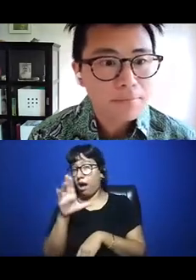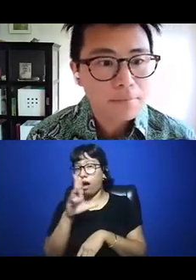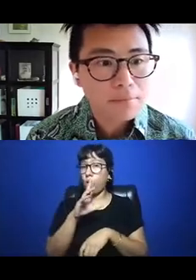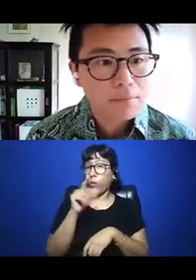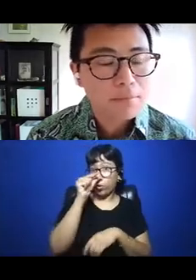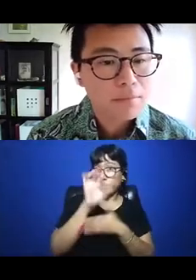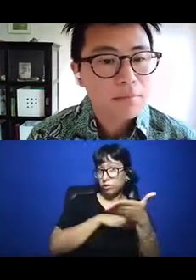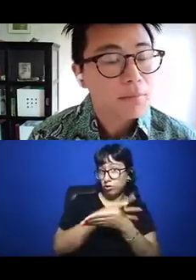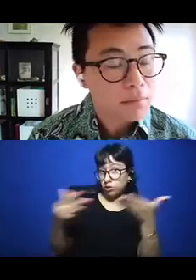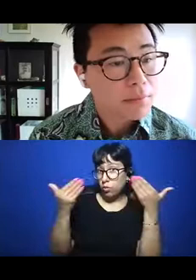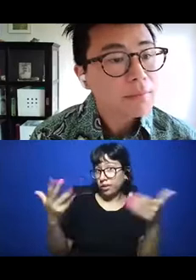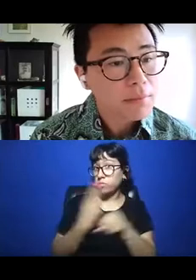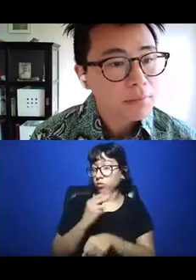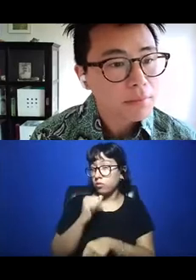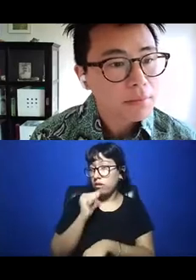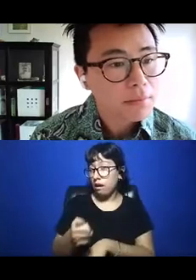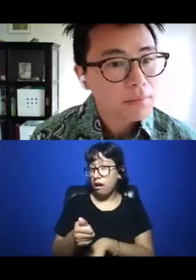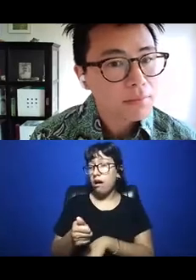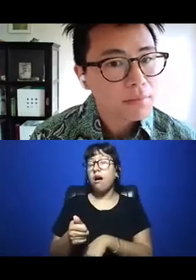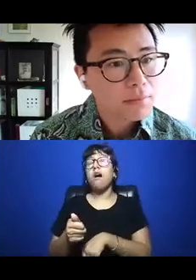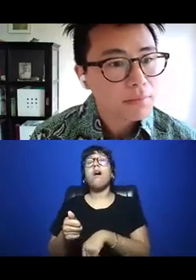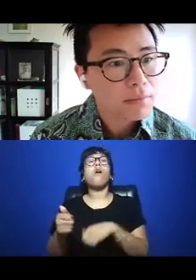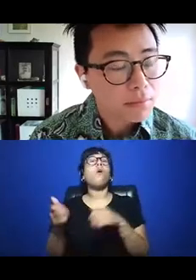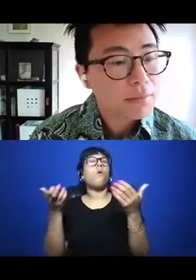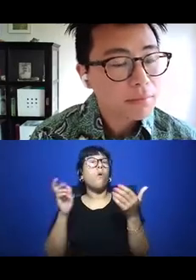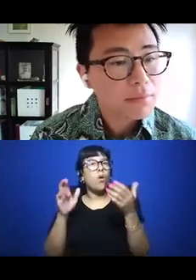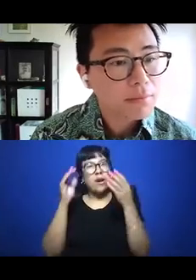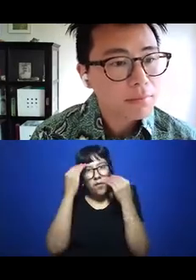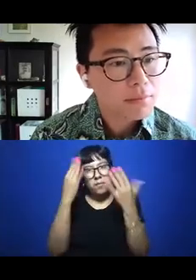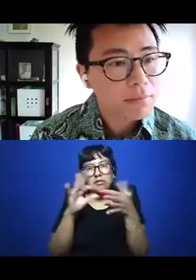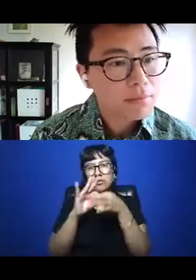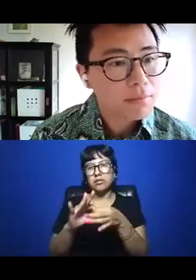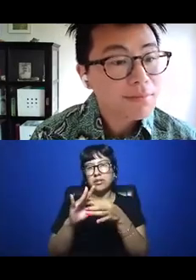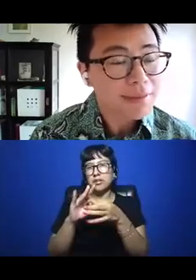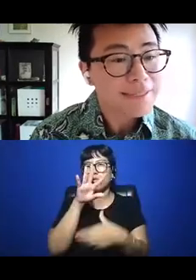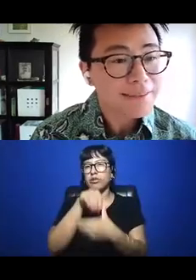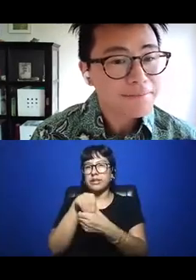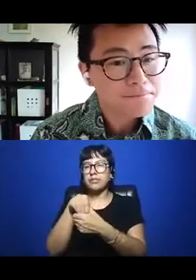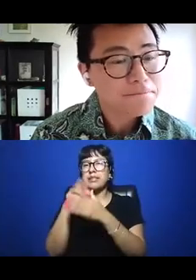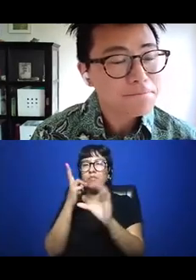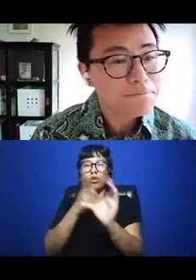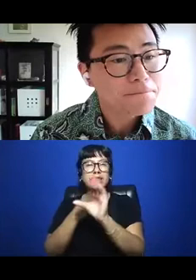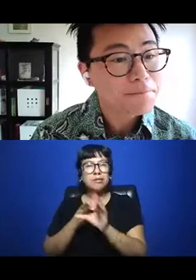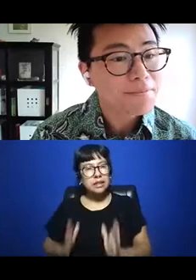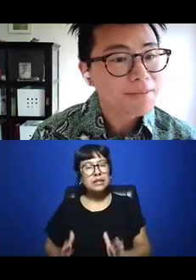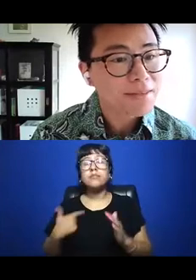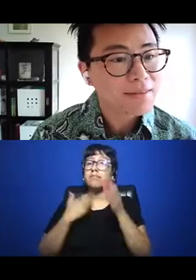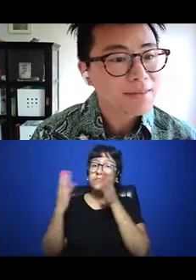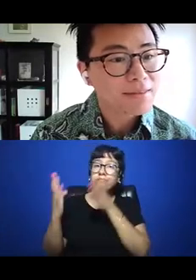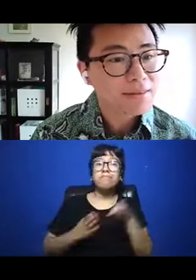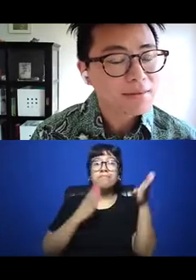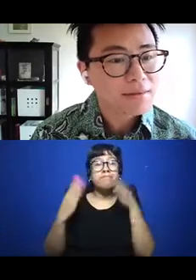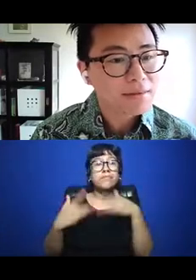spreadsheets for information about participants. That, like, I help a lot with organizing events online. And